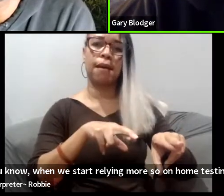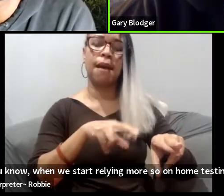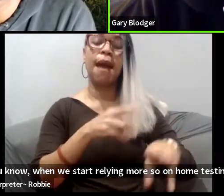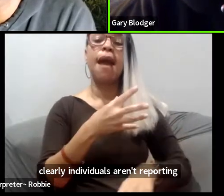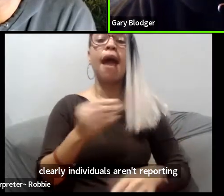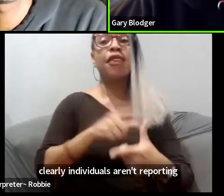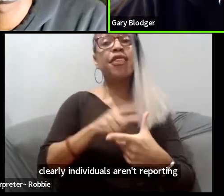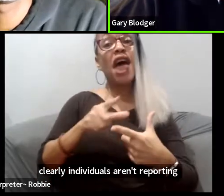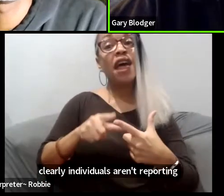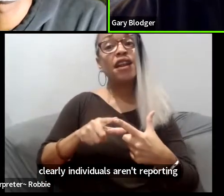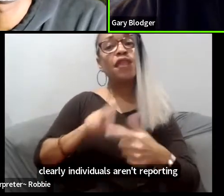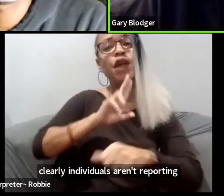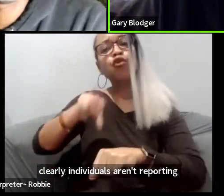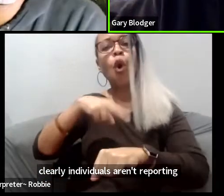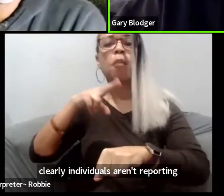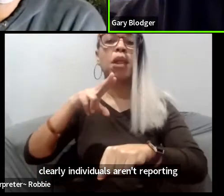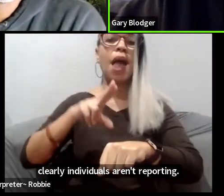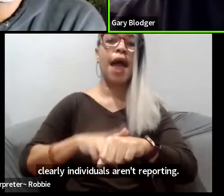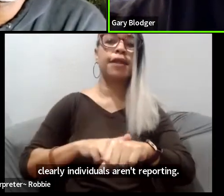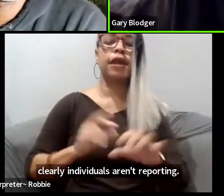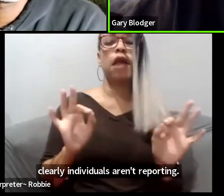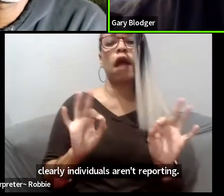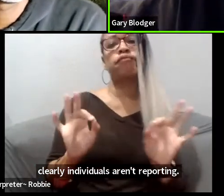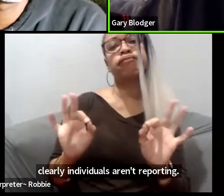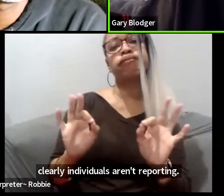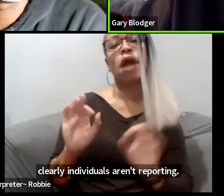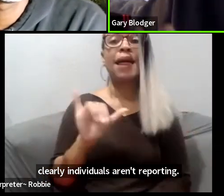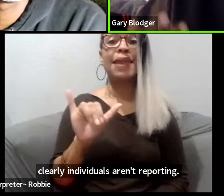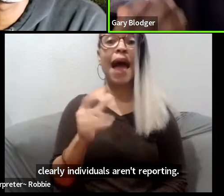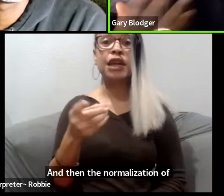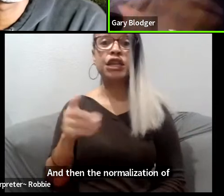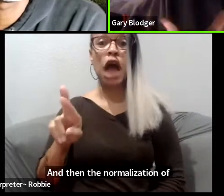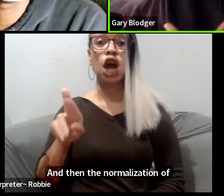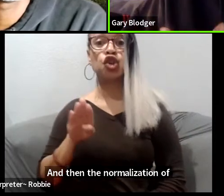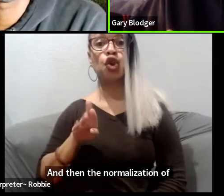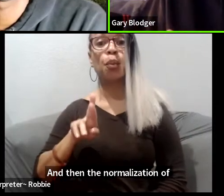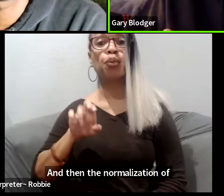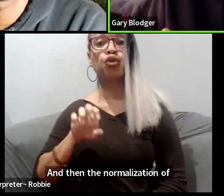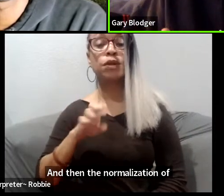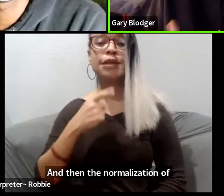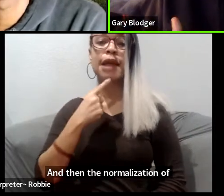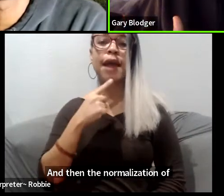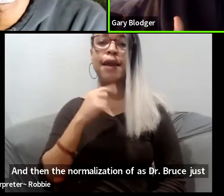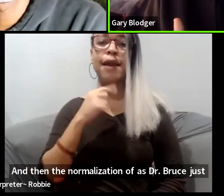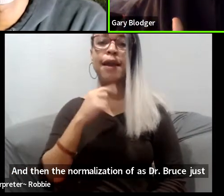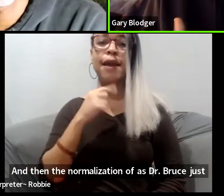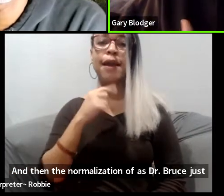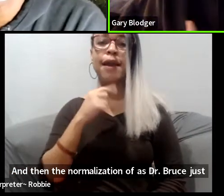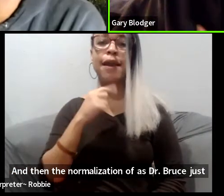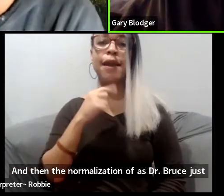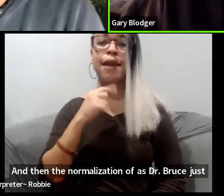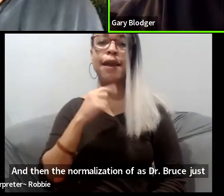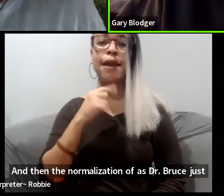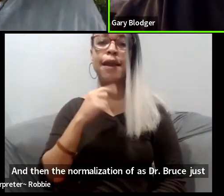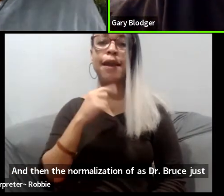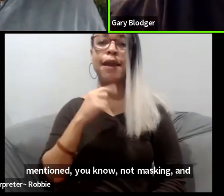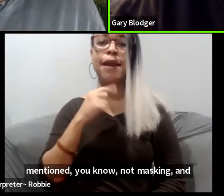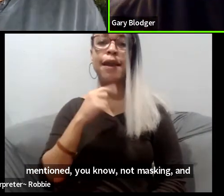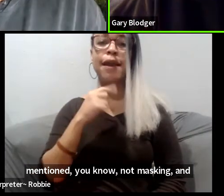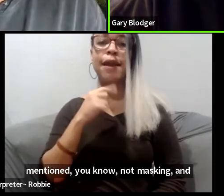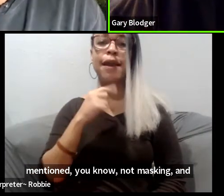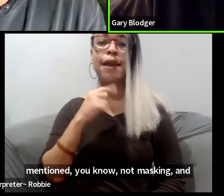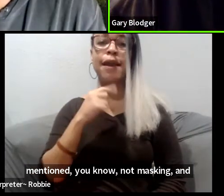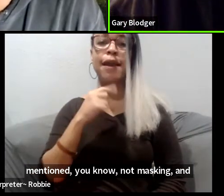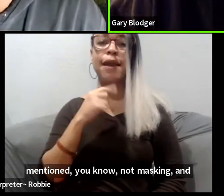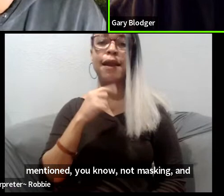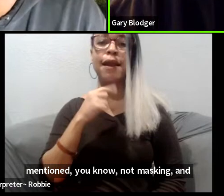And then the normalization of, as Dr. Bruce just mentioned, not masking, and the emphasis that was made